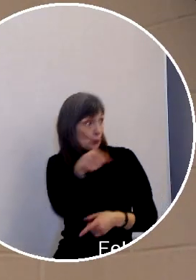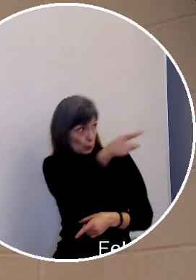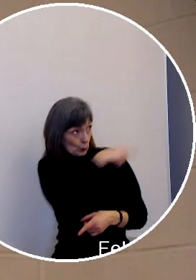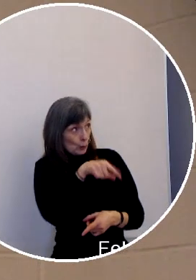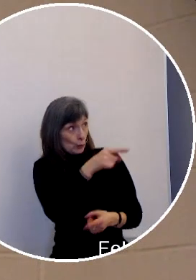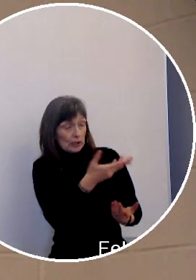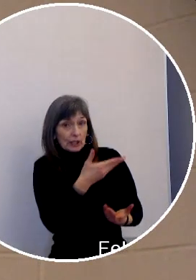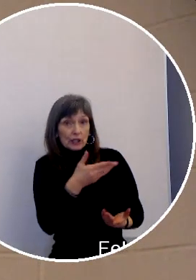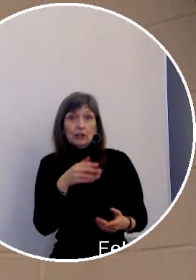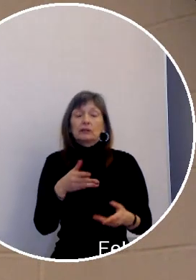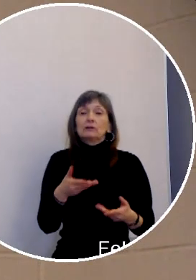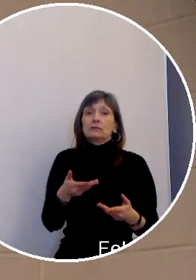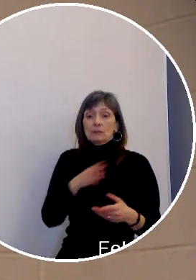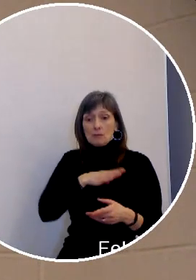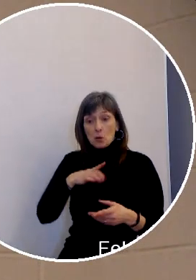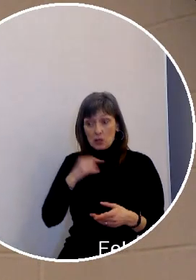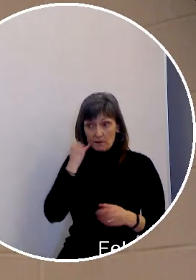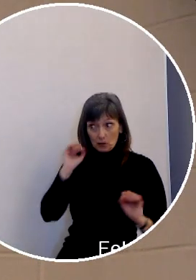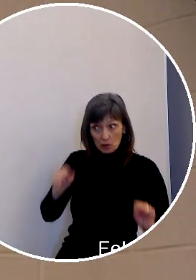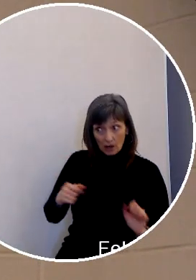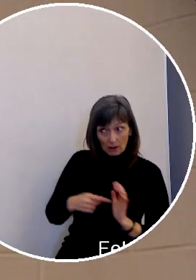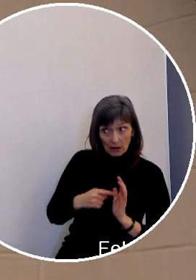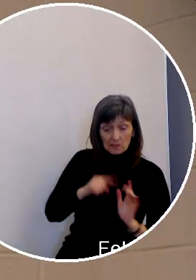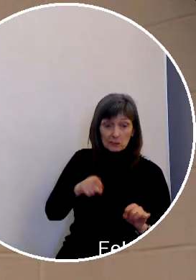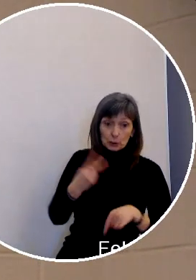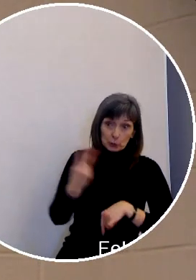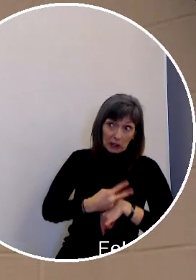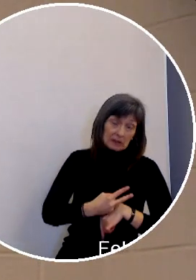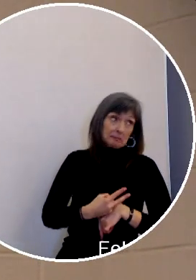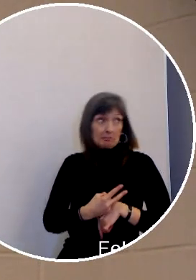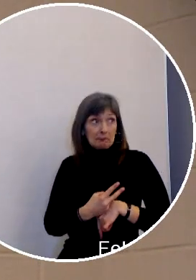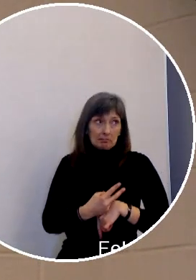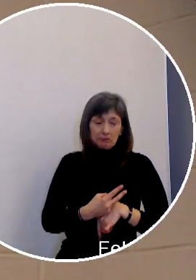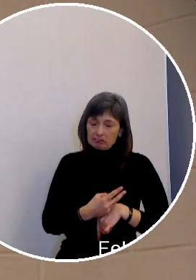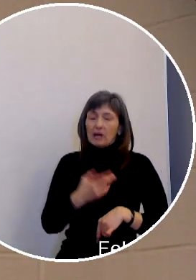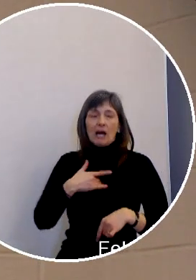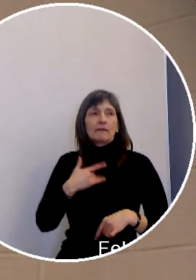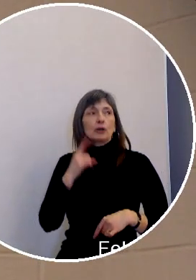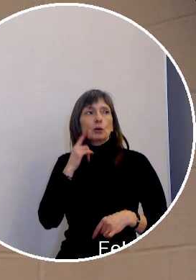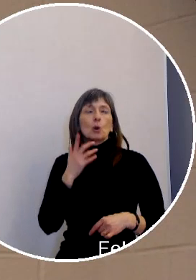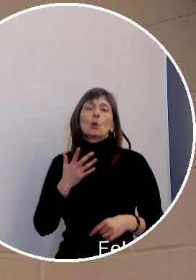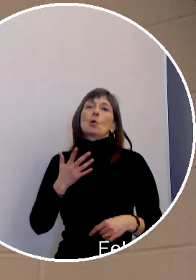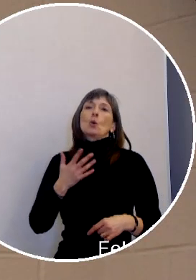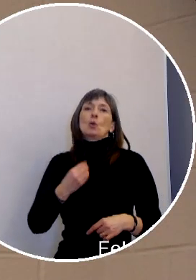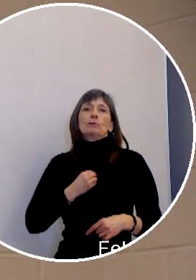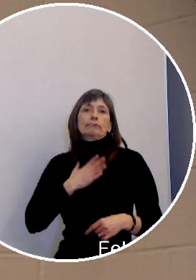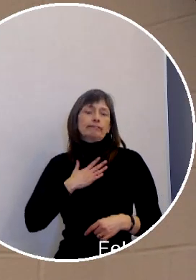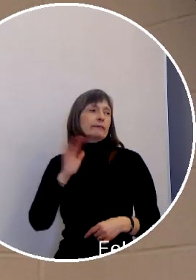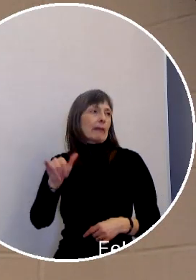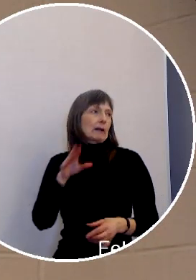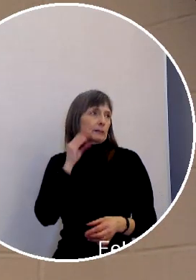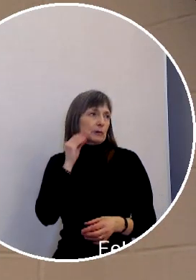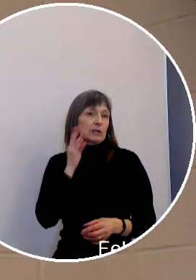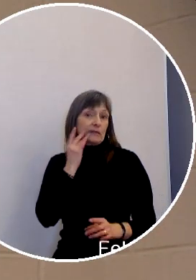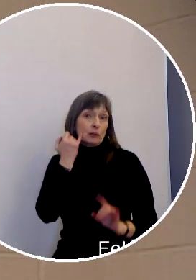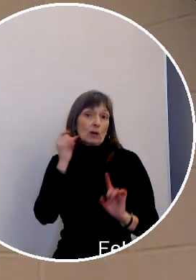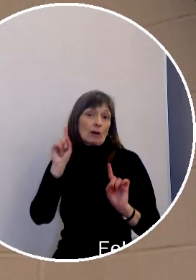around the table. If you can afford the time and spend the full 2 days, I think you'll find it a very rewarding experience if you're able